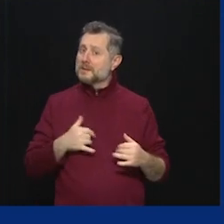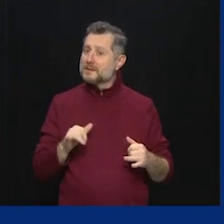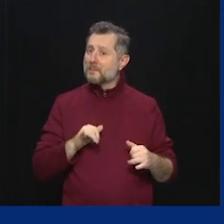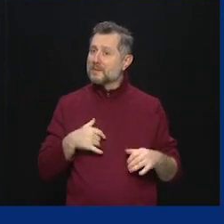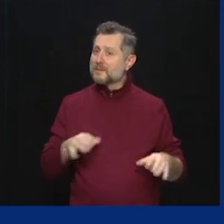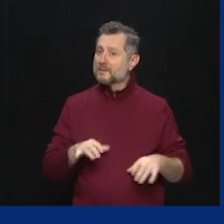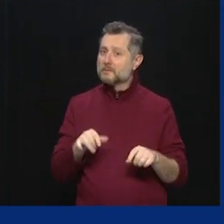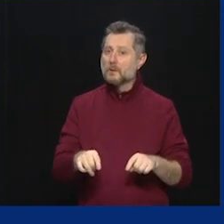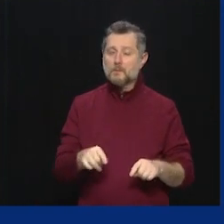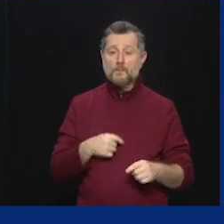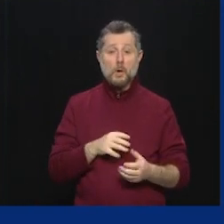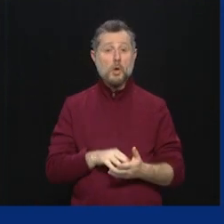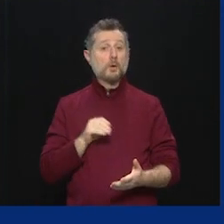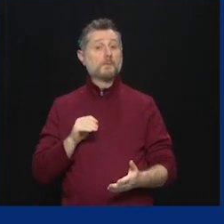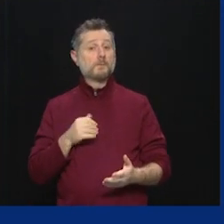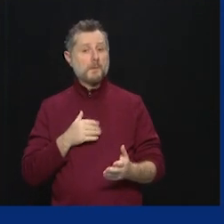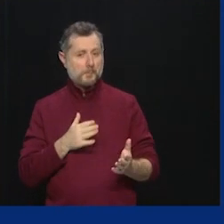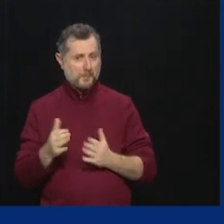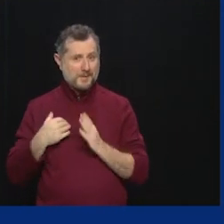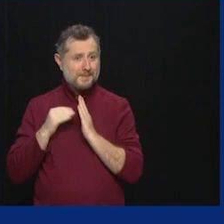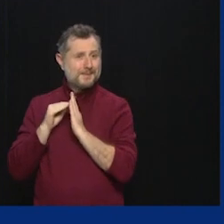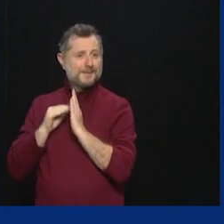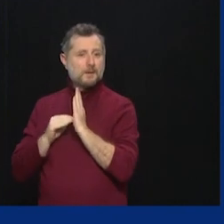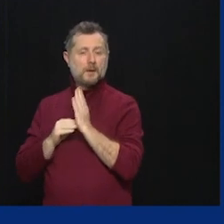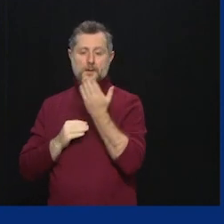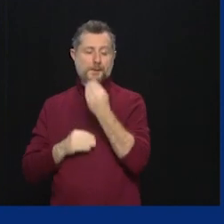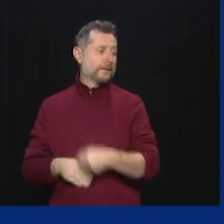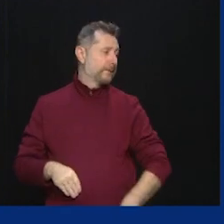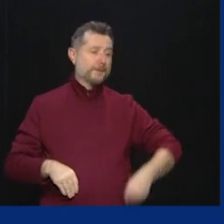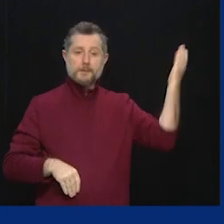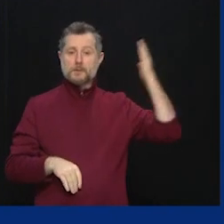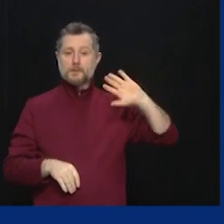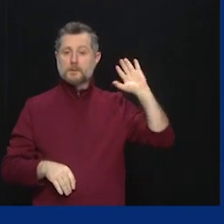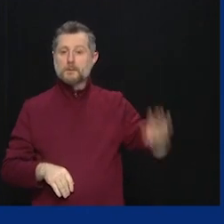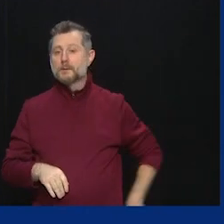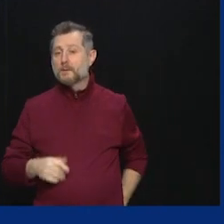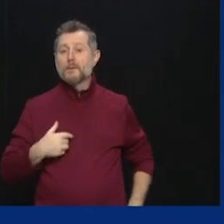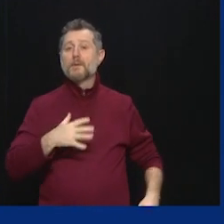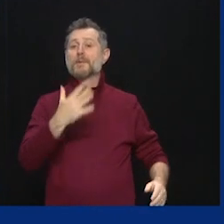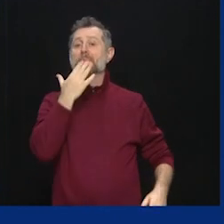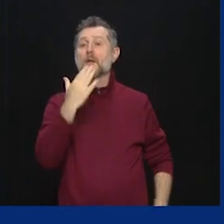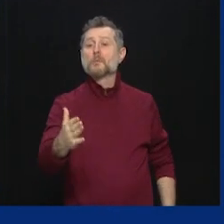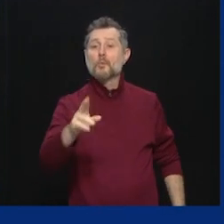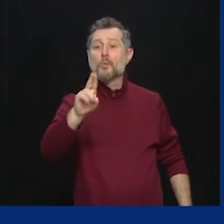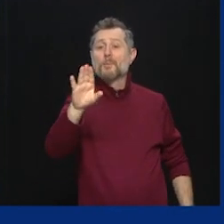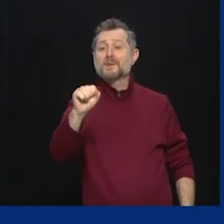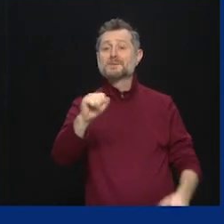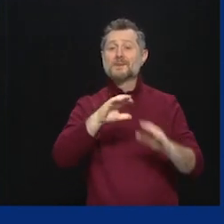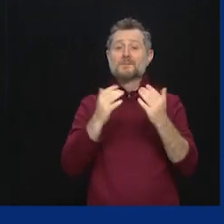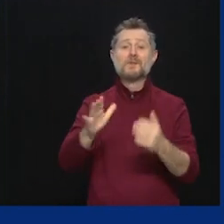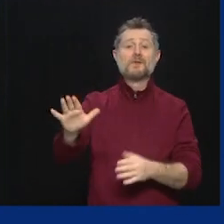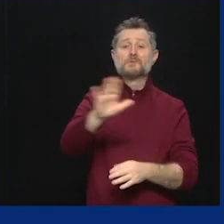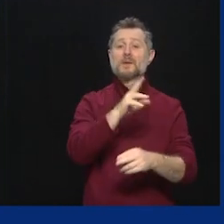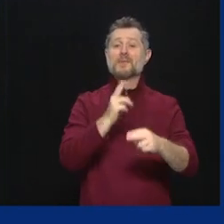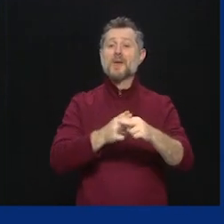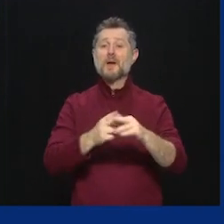remarks. So first of all, I want to thank UBS for putting their name on this magnificent